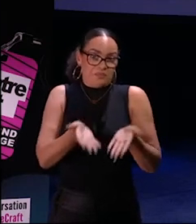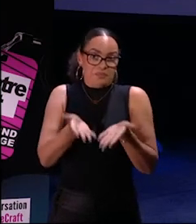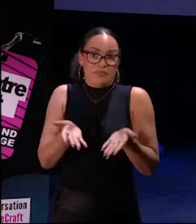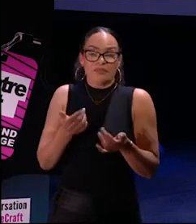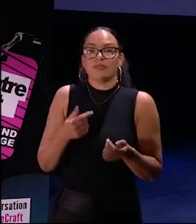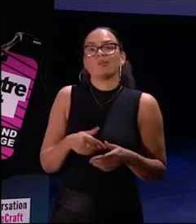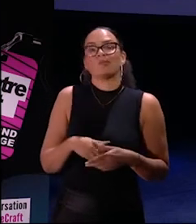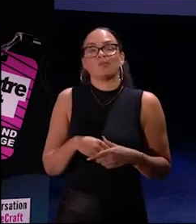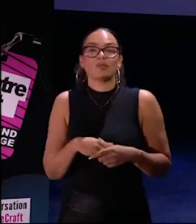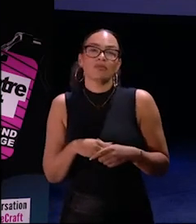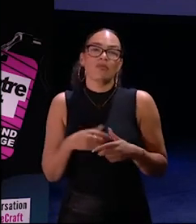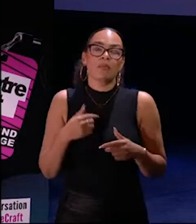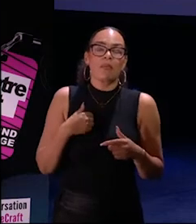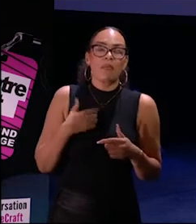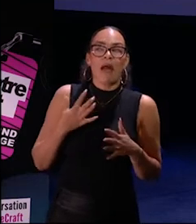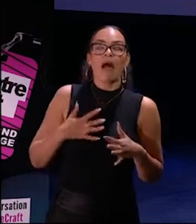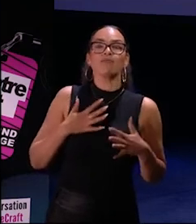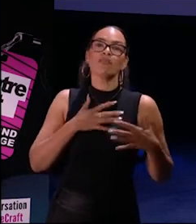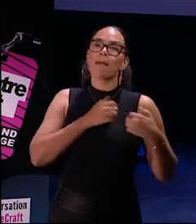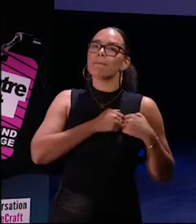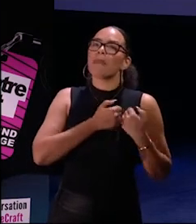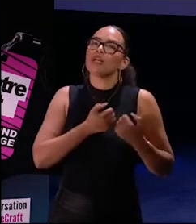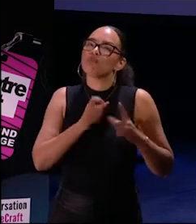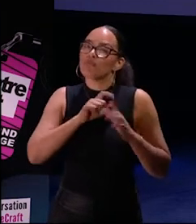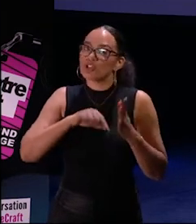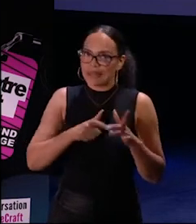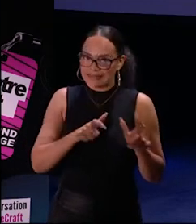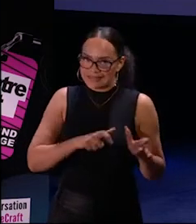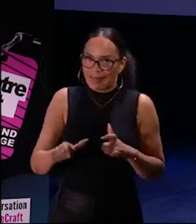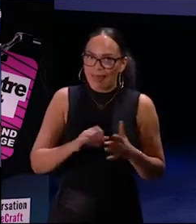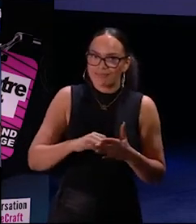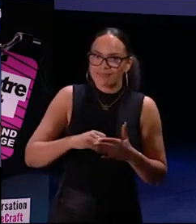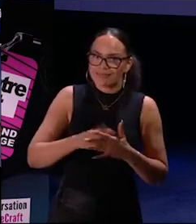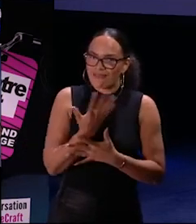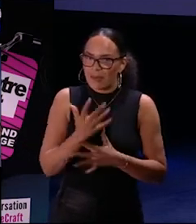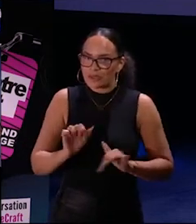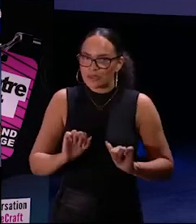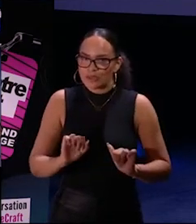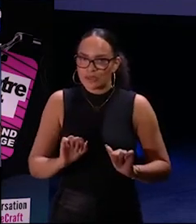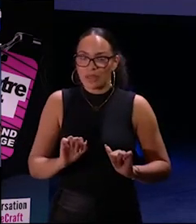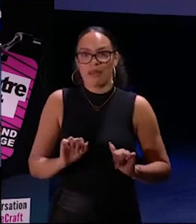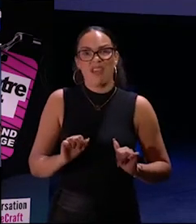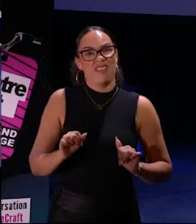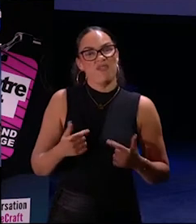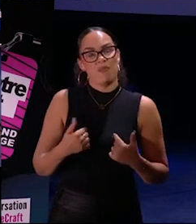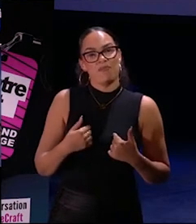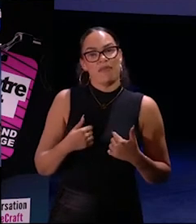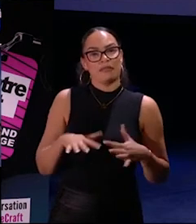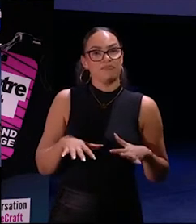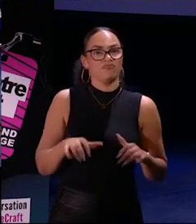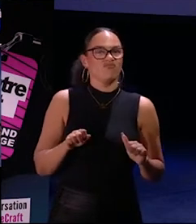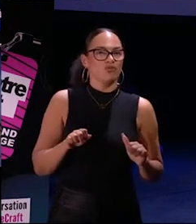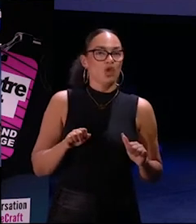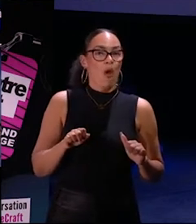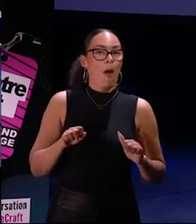did have sort of a passion project that's still in development and was able to kind of kick off. I did get